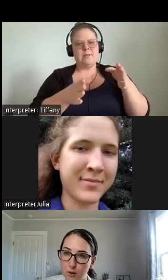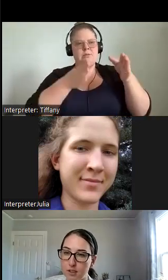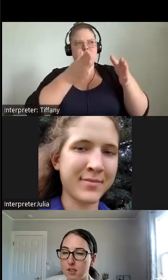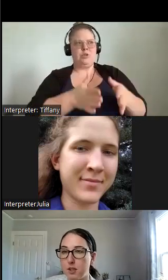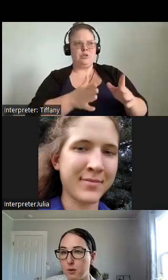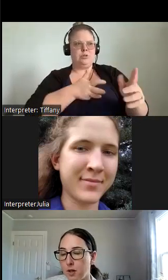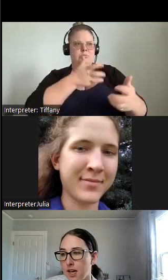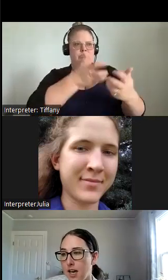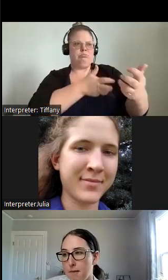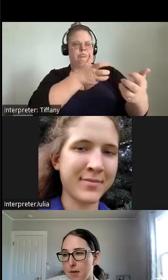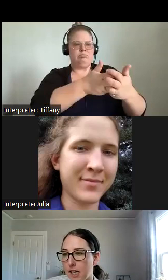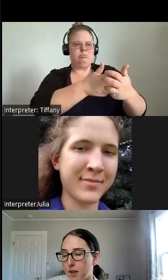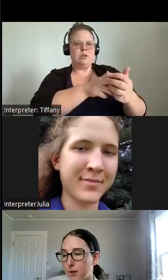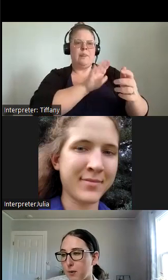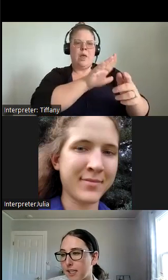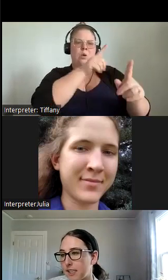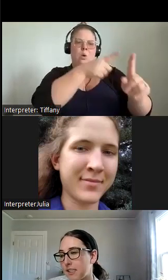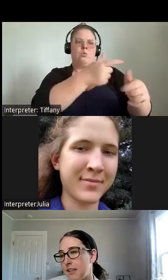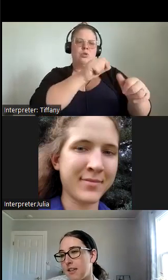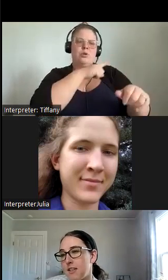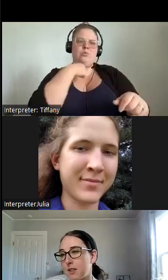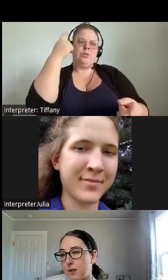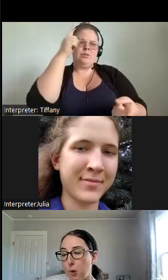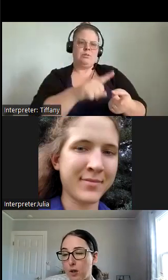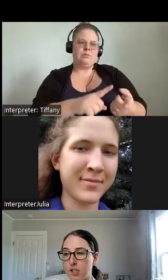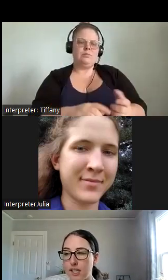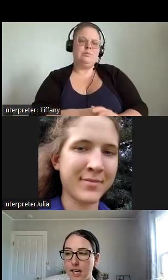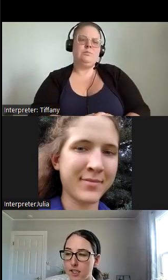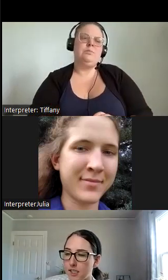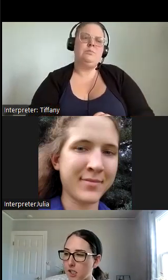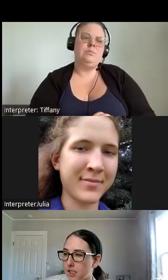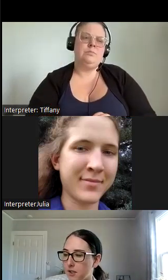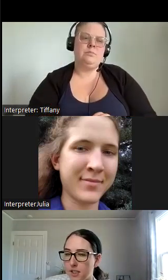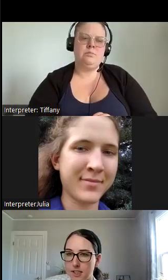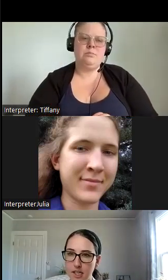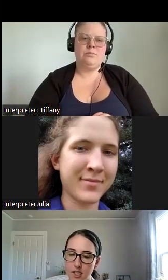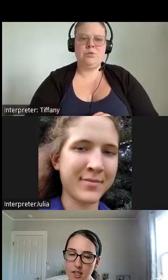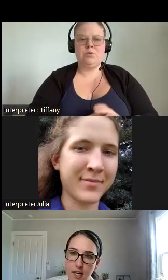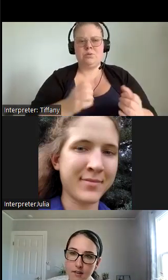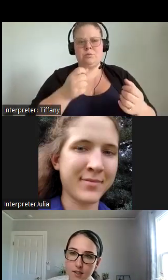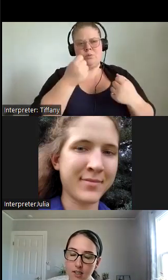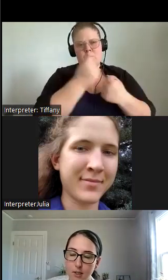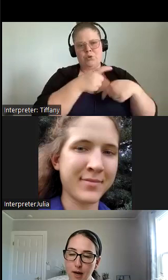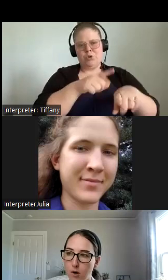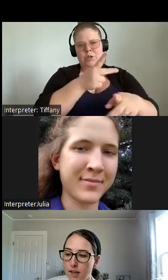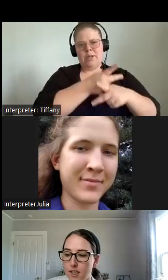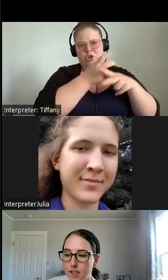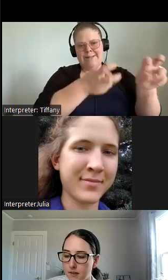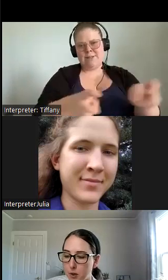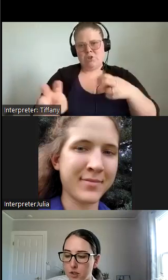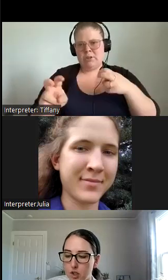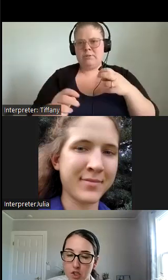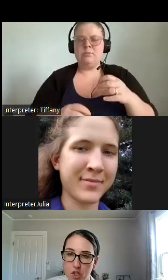individual's goals to mitigate those risks. Supporting during care transition. So there's a section that kind of talks about